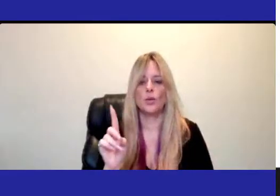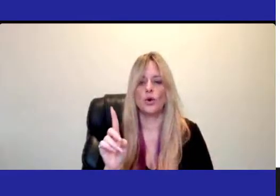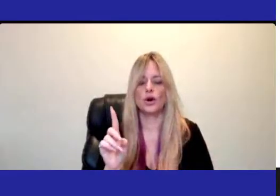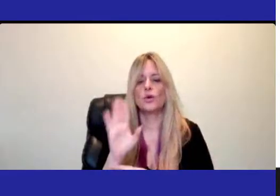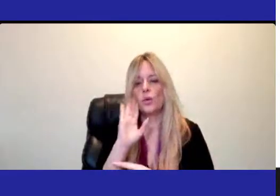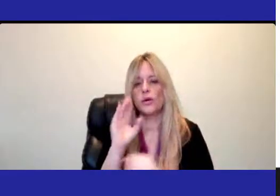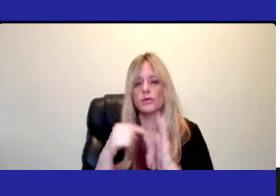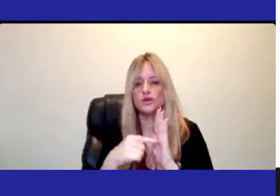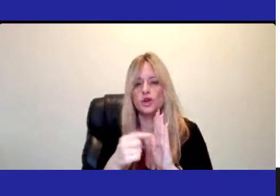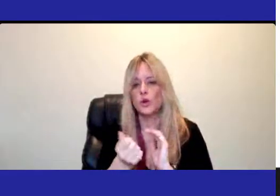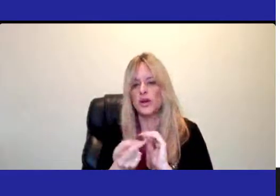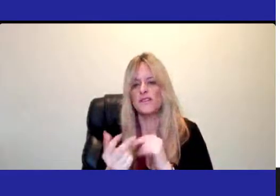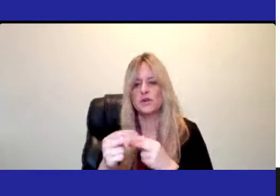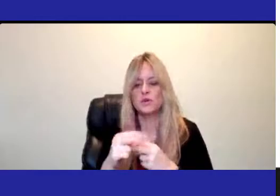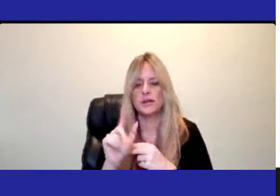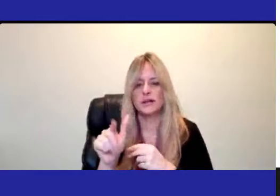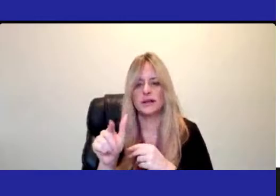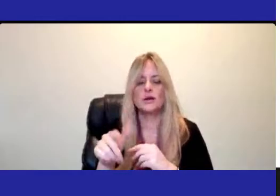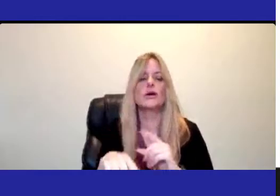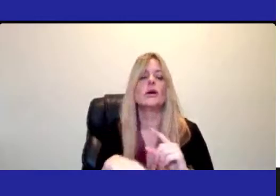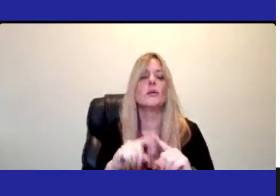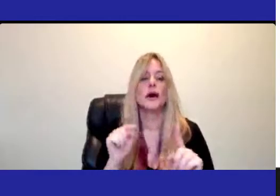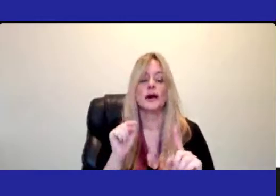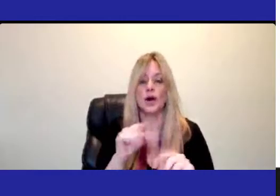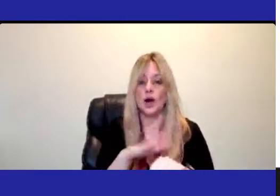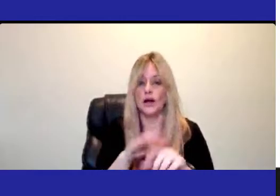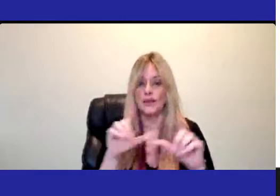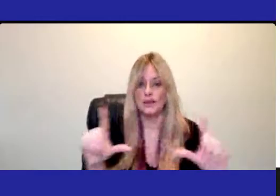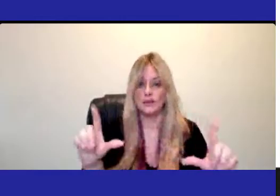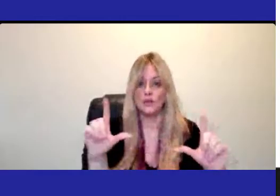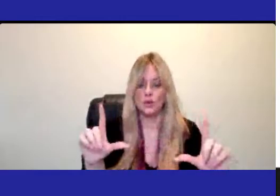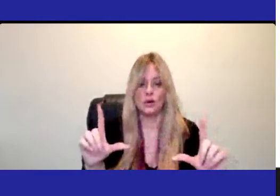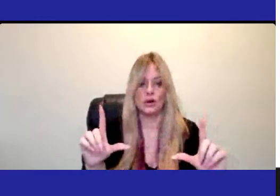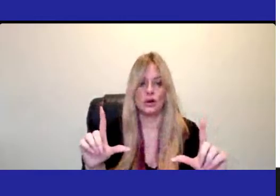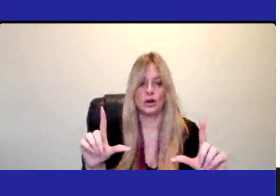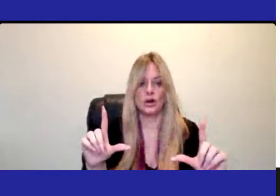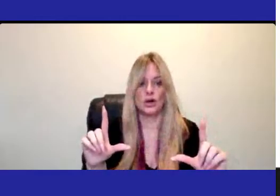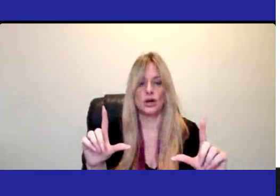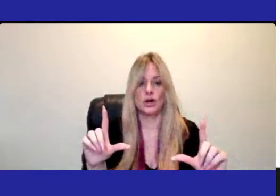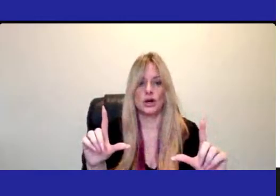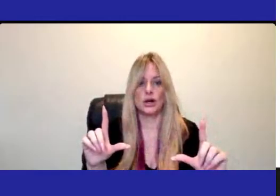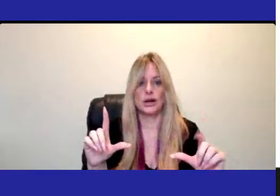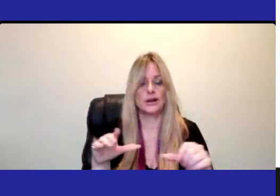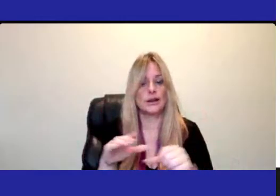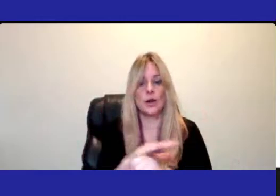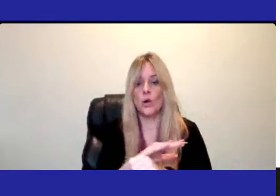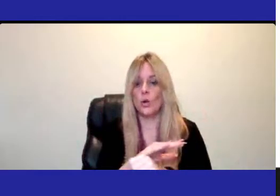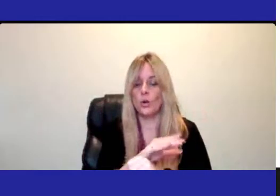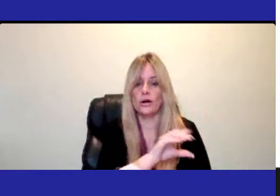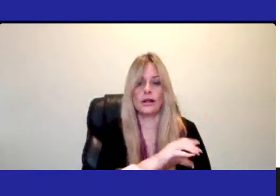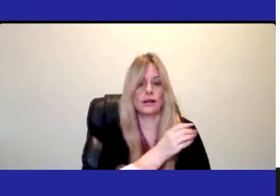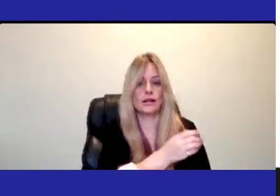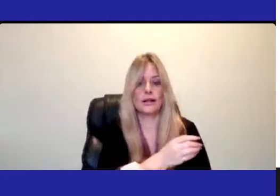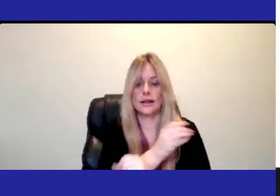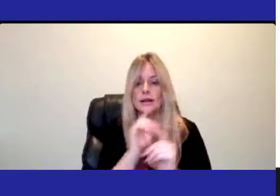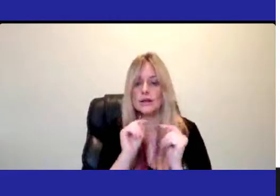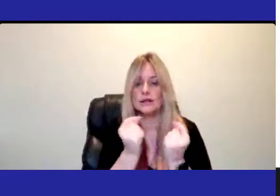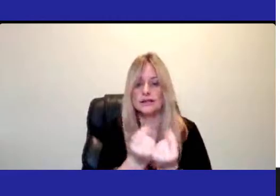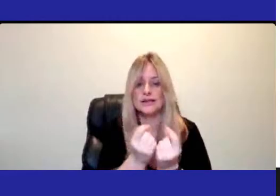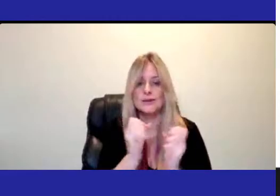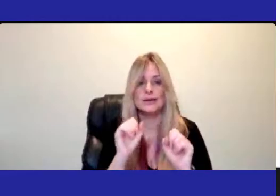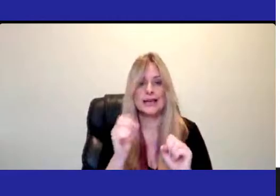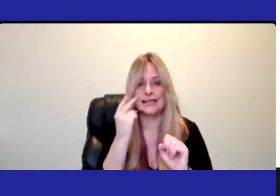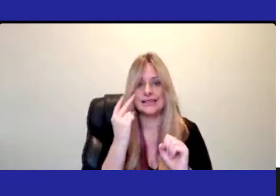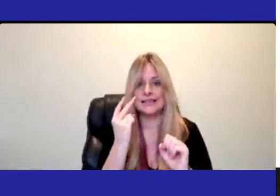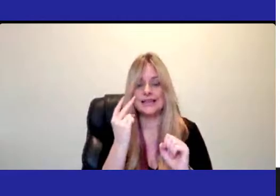But on this board, the whole clinical team will see in different spaces